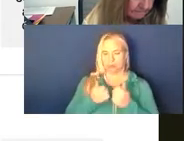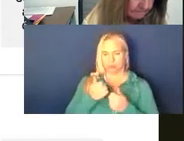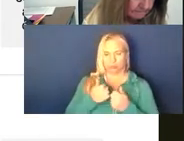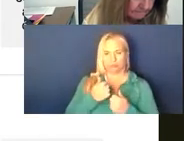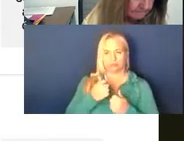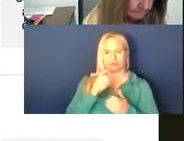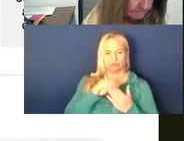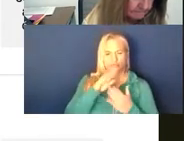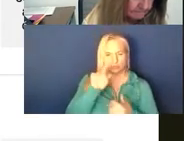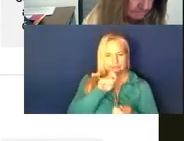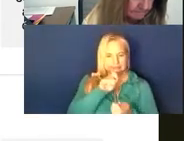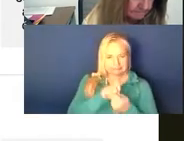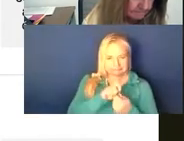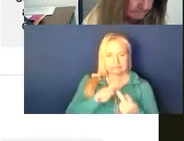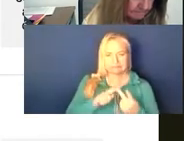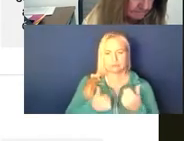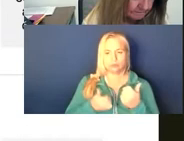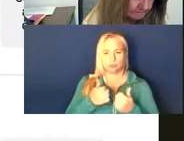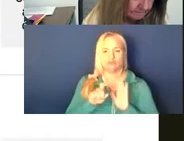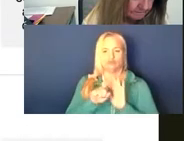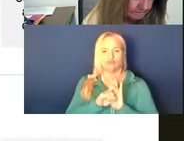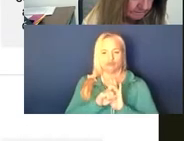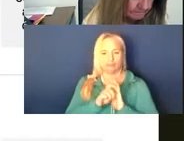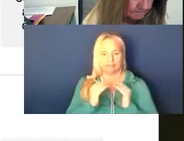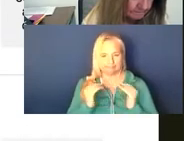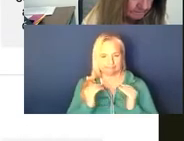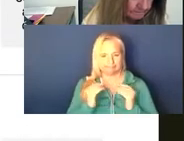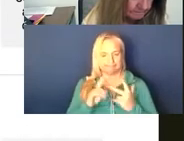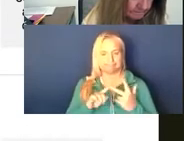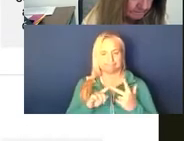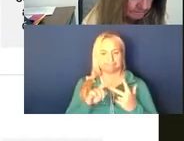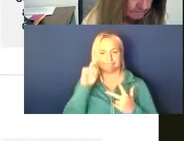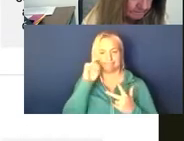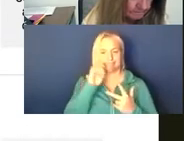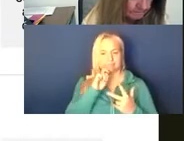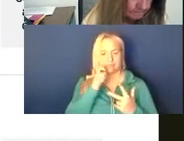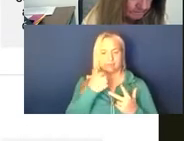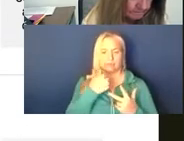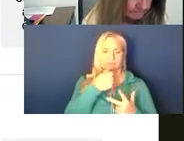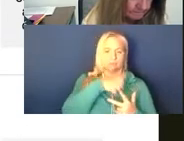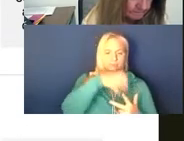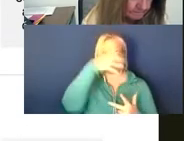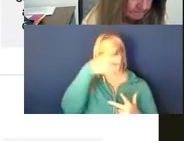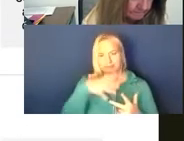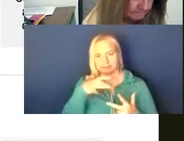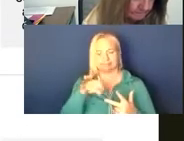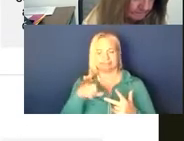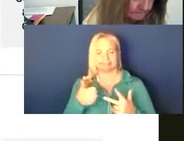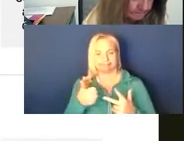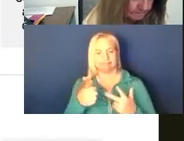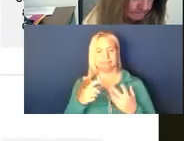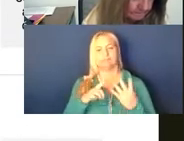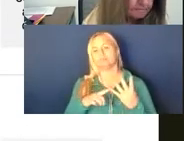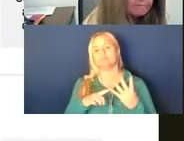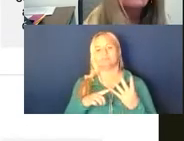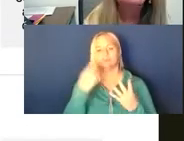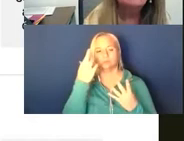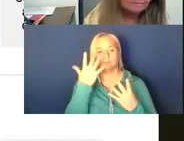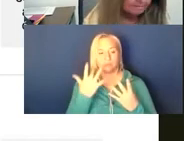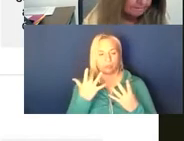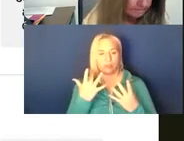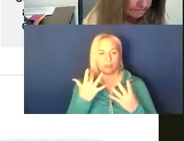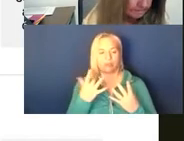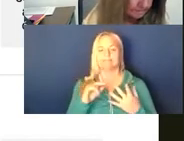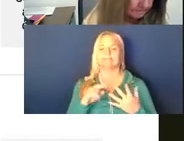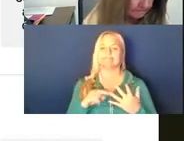levels were using the space, the gender of the students that entered the space, their reason for their visit.